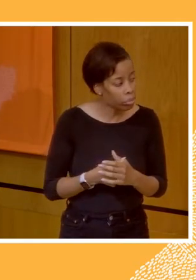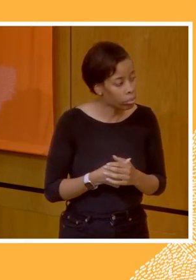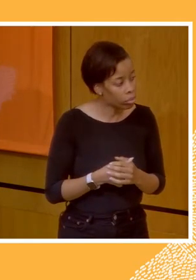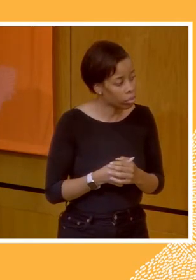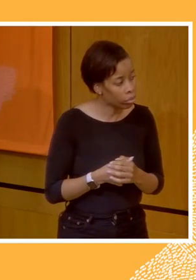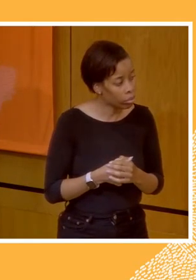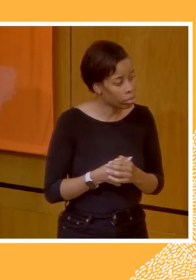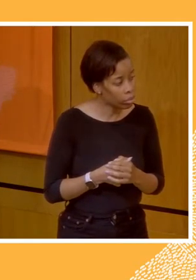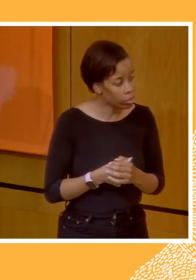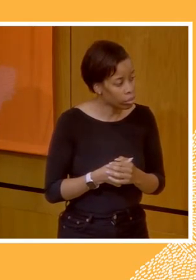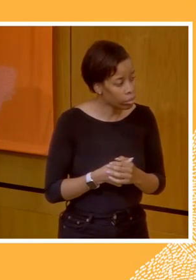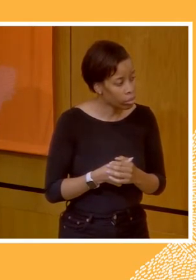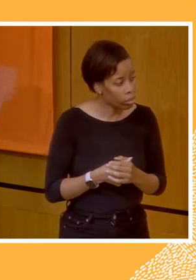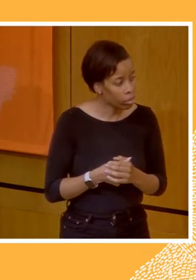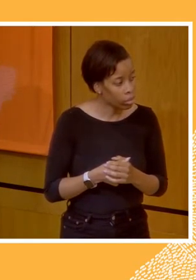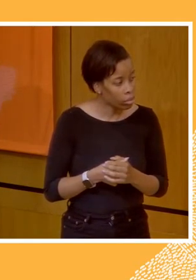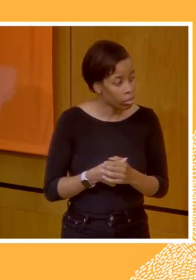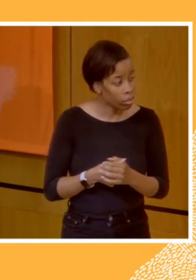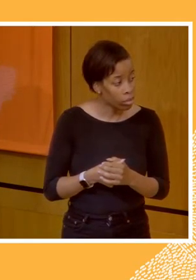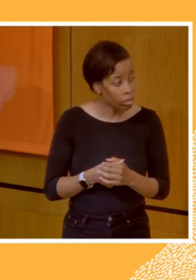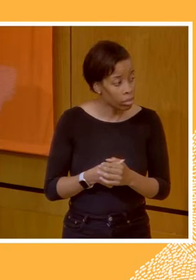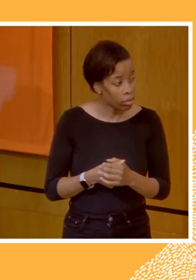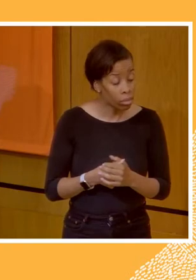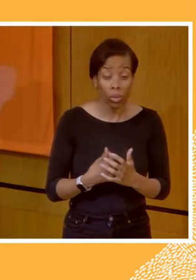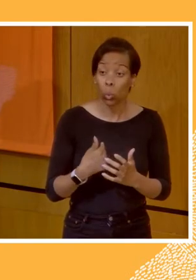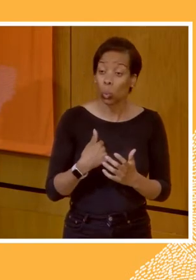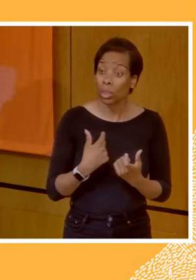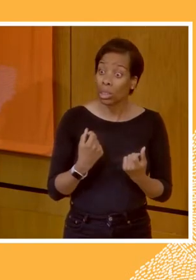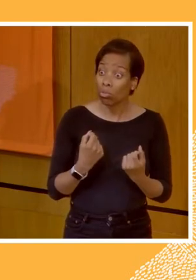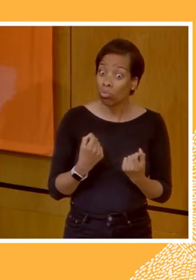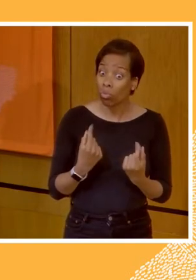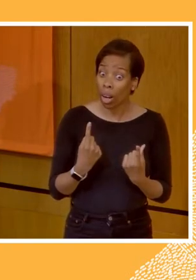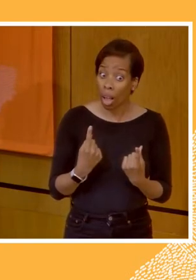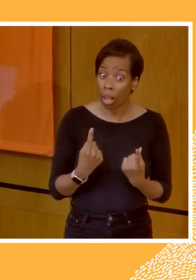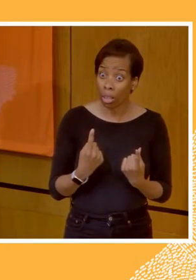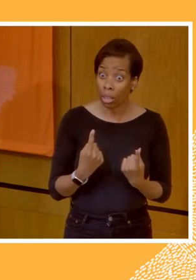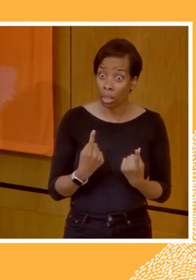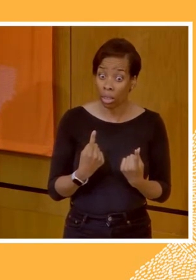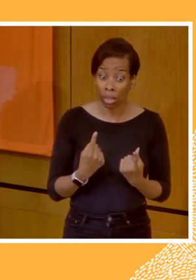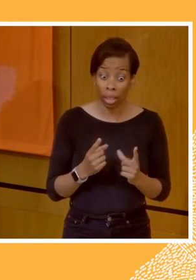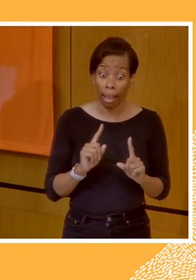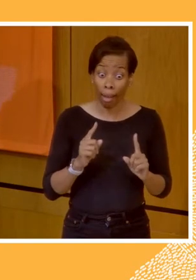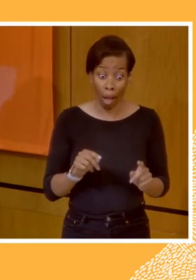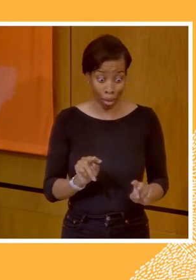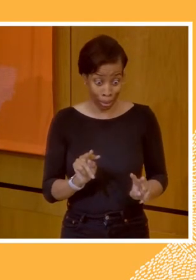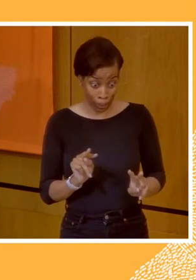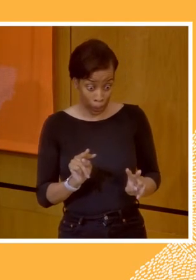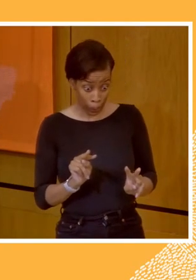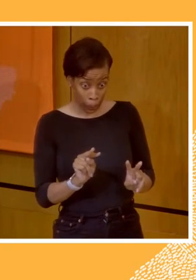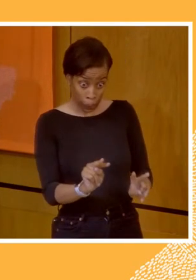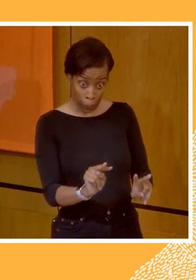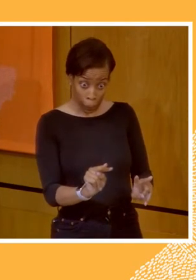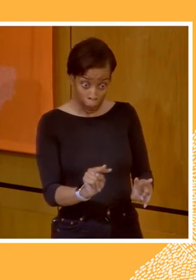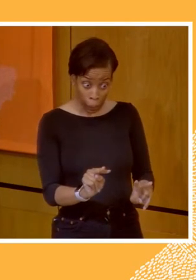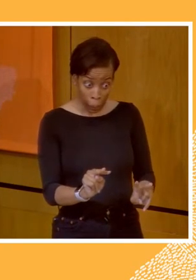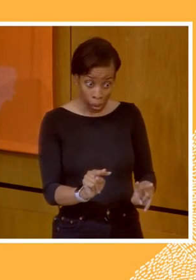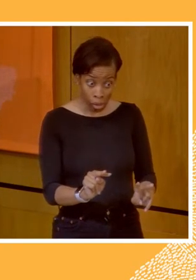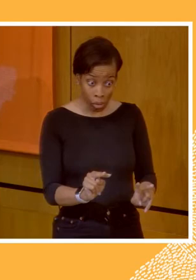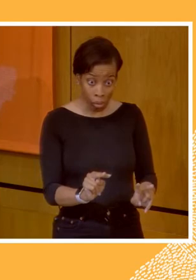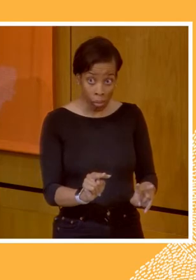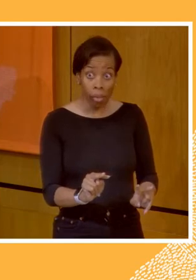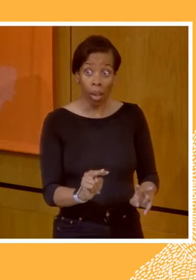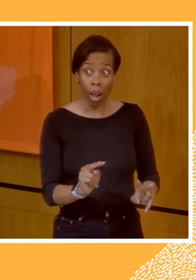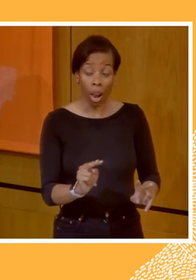to open our mind that we can record what we cannot see and what we can